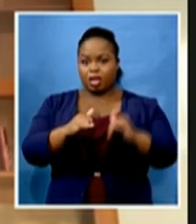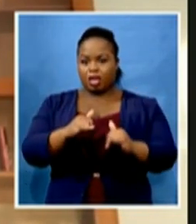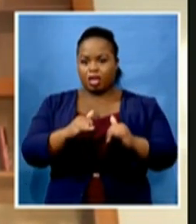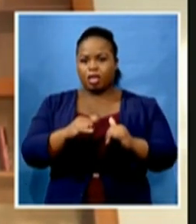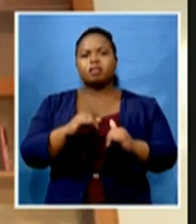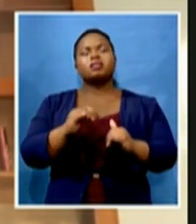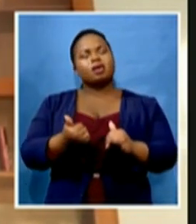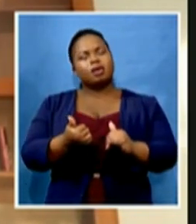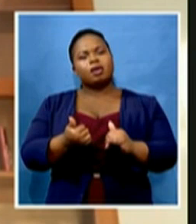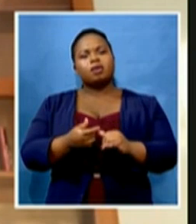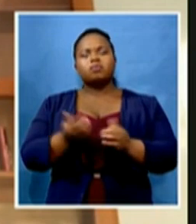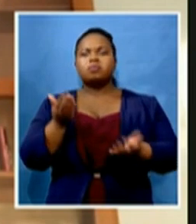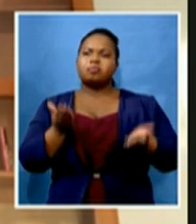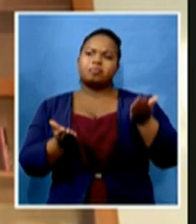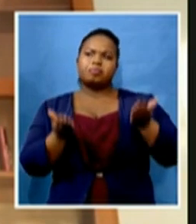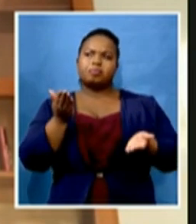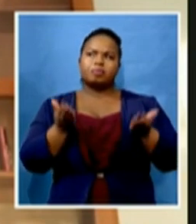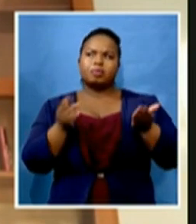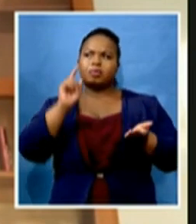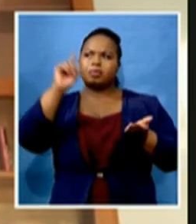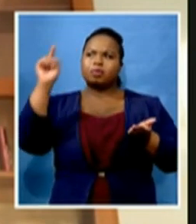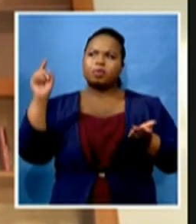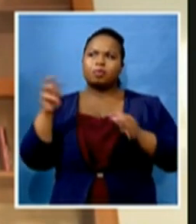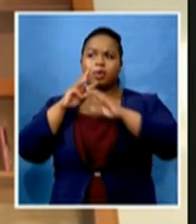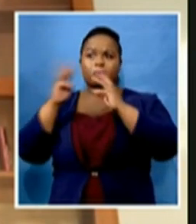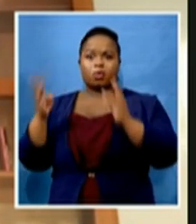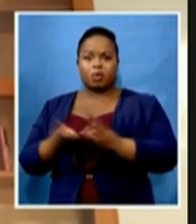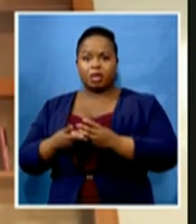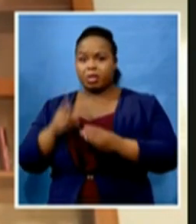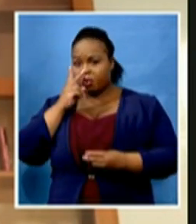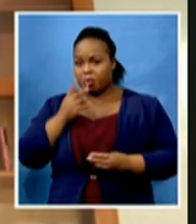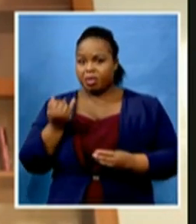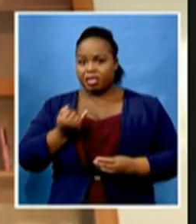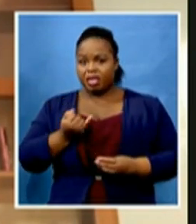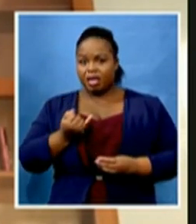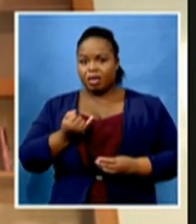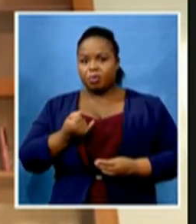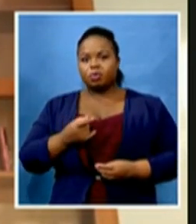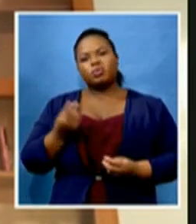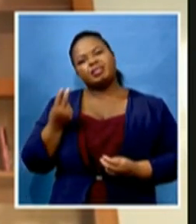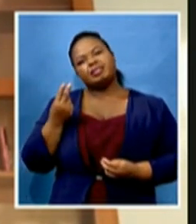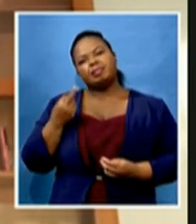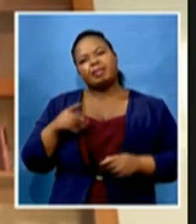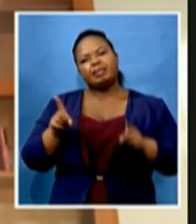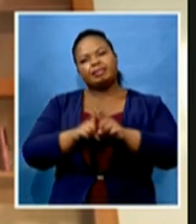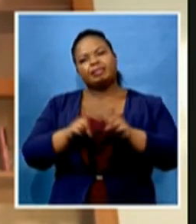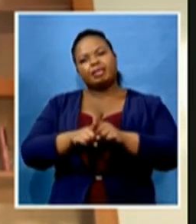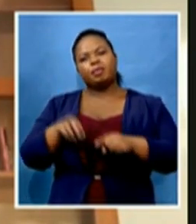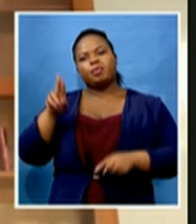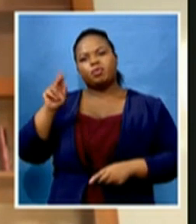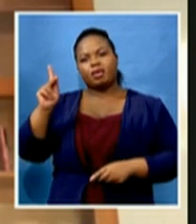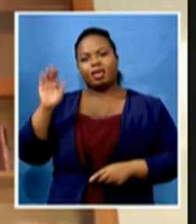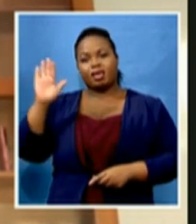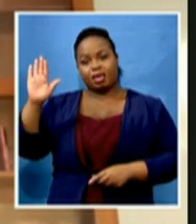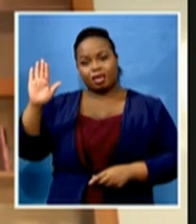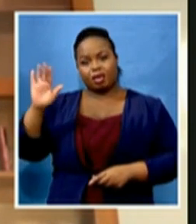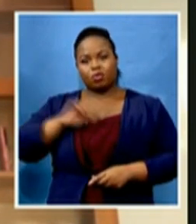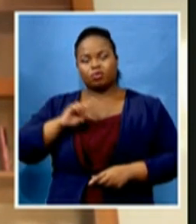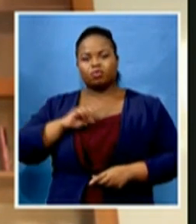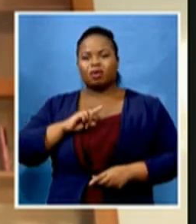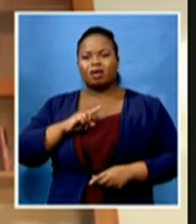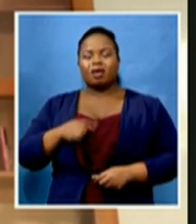it looked like our trajectory was going to be similar to the one of the United Kingdom, with a very rapid rise on a